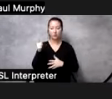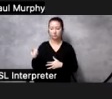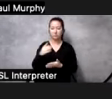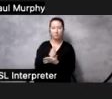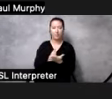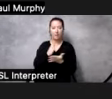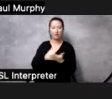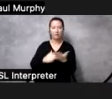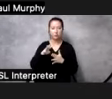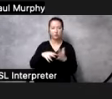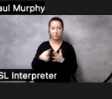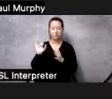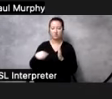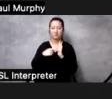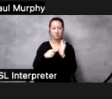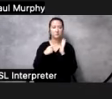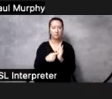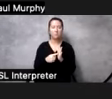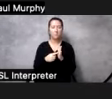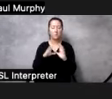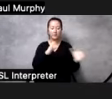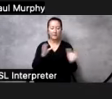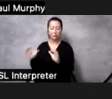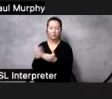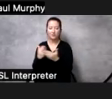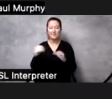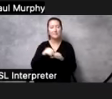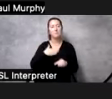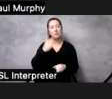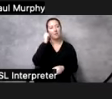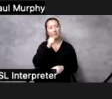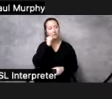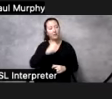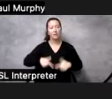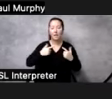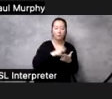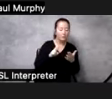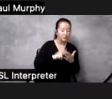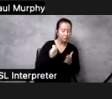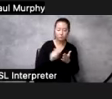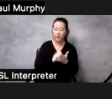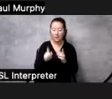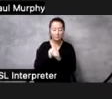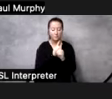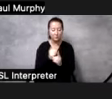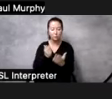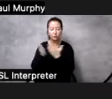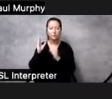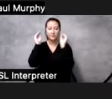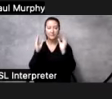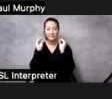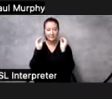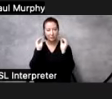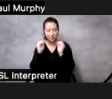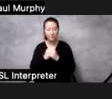that might look like, where in categories of things that go into my daily life: research, writing, mentoring, service, teaching, and